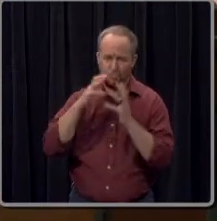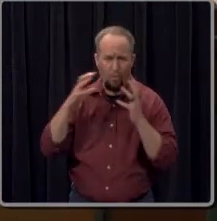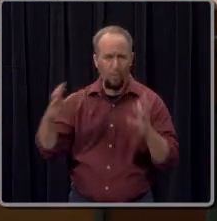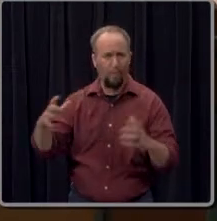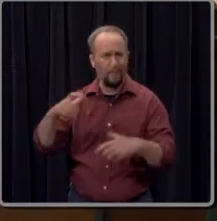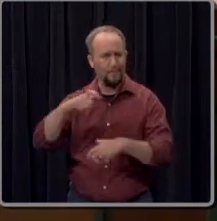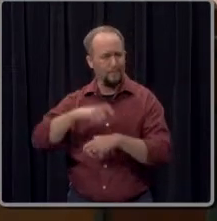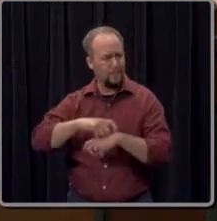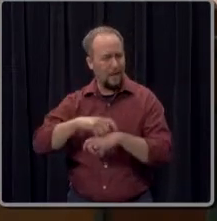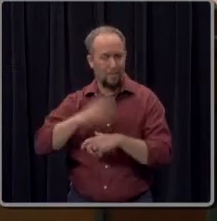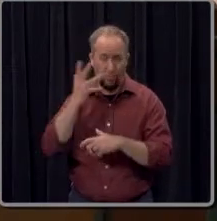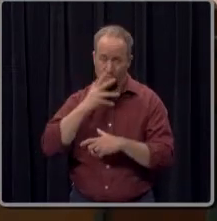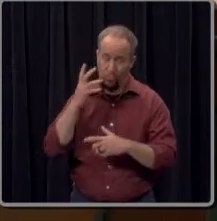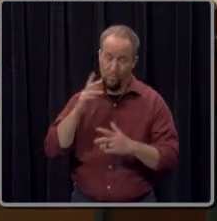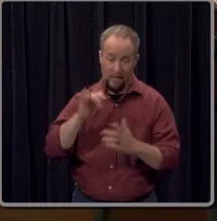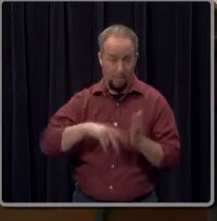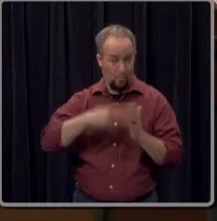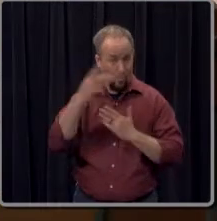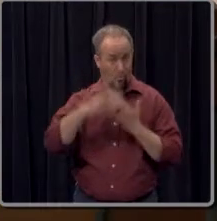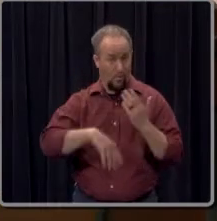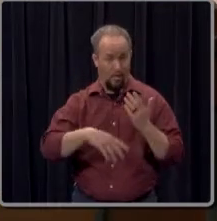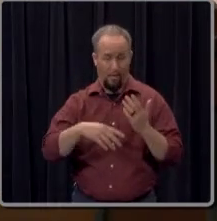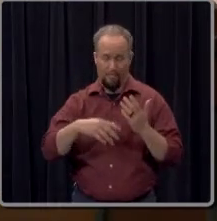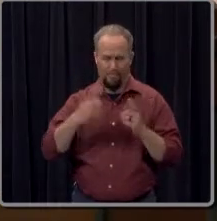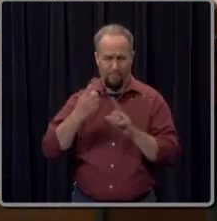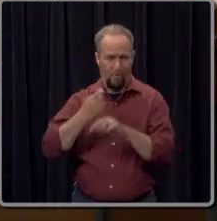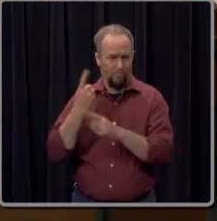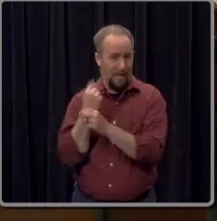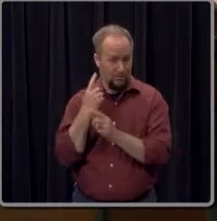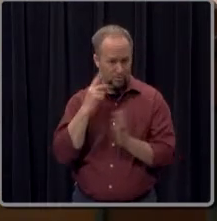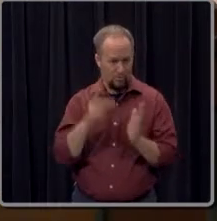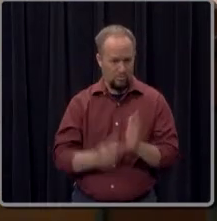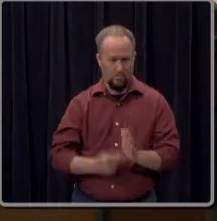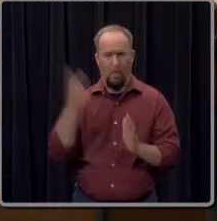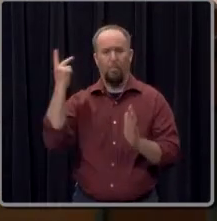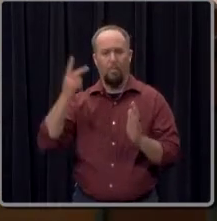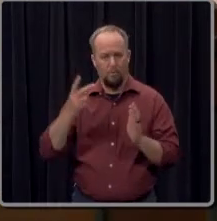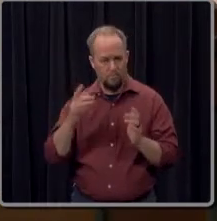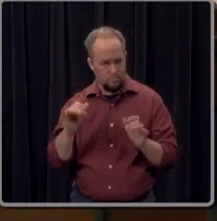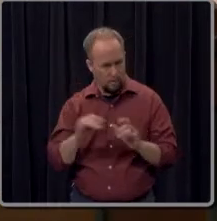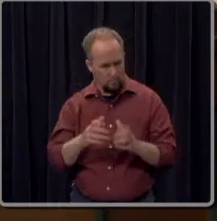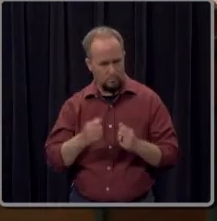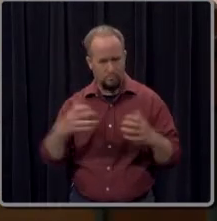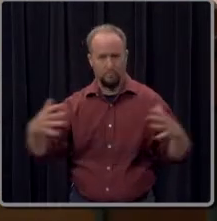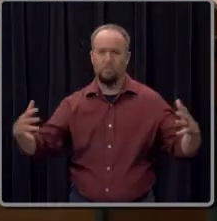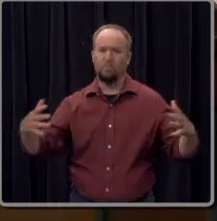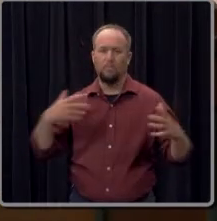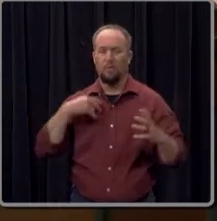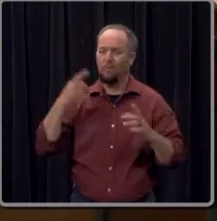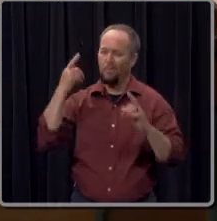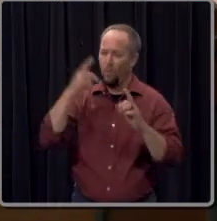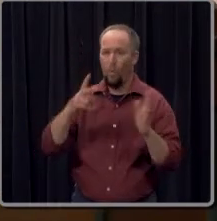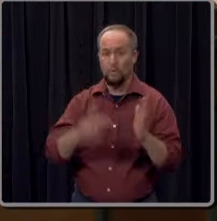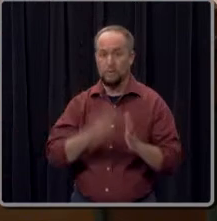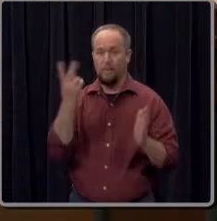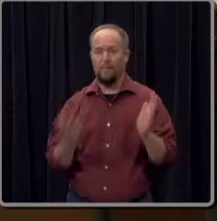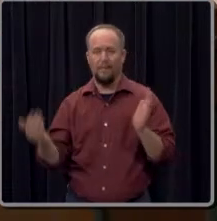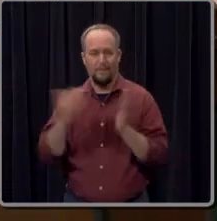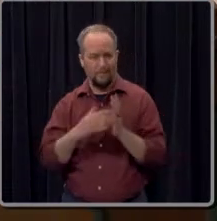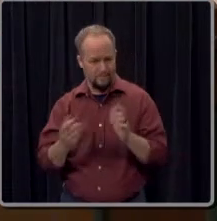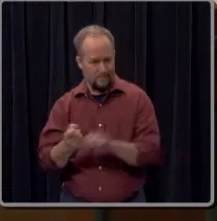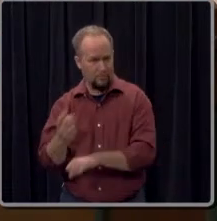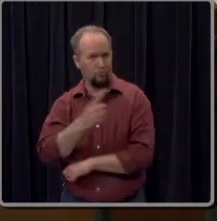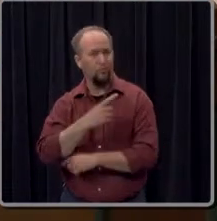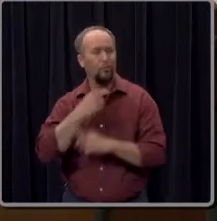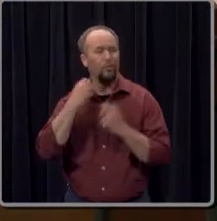The program grew by double from a year ago. I think this is the second year. The goal is to double again next year in the volume